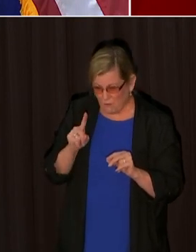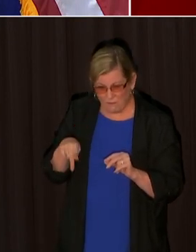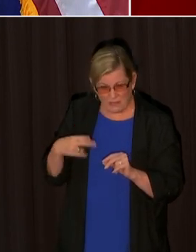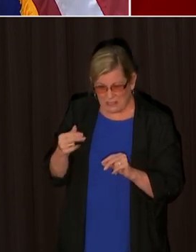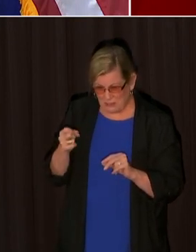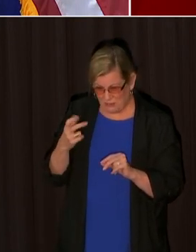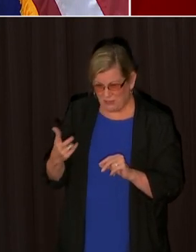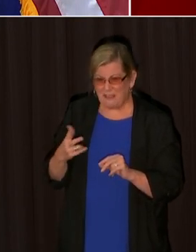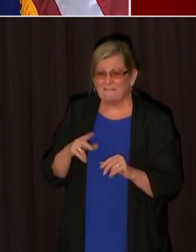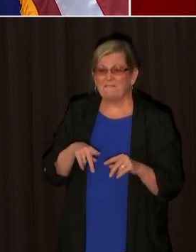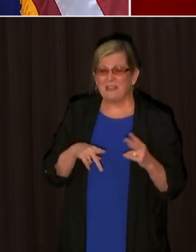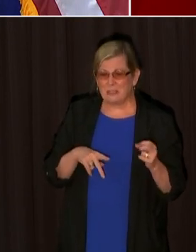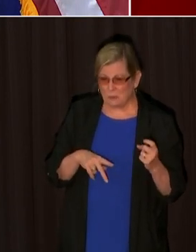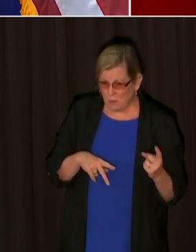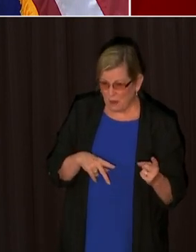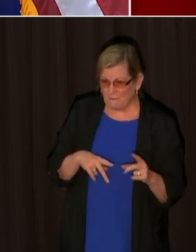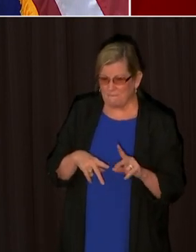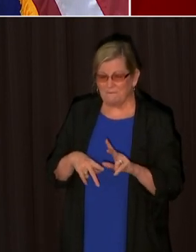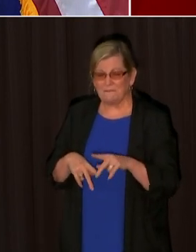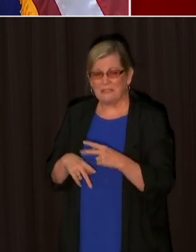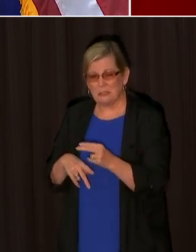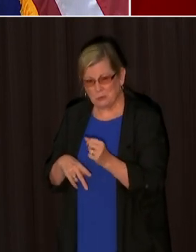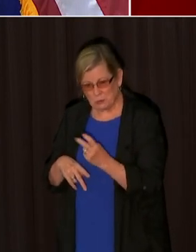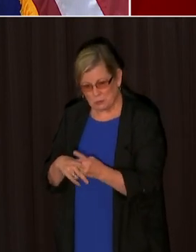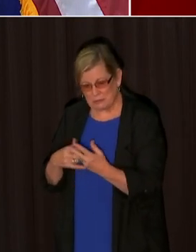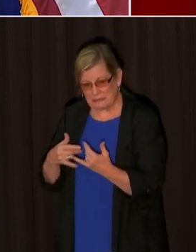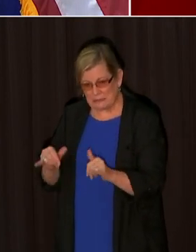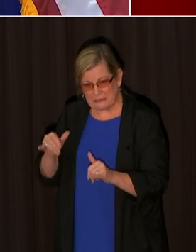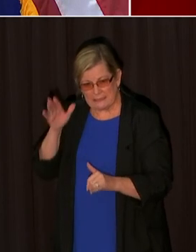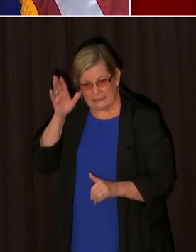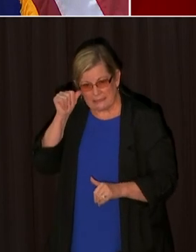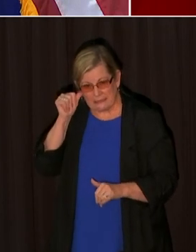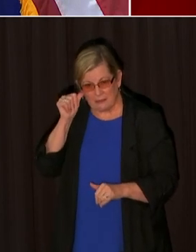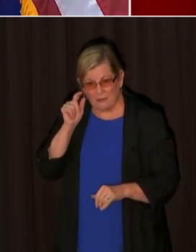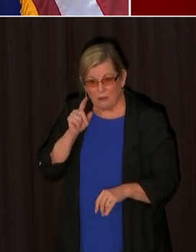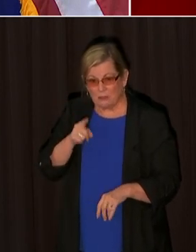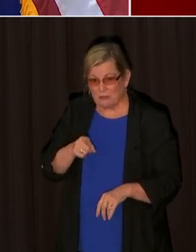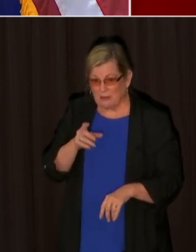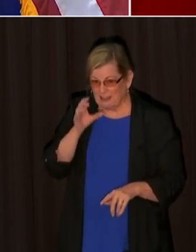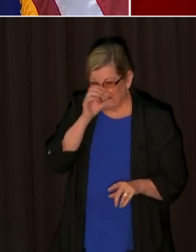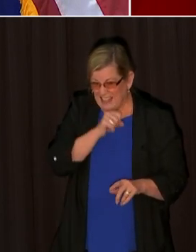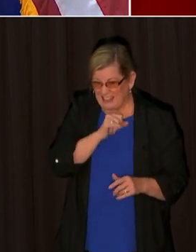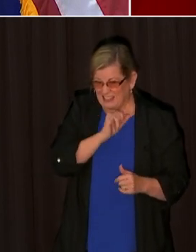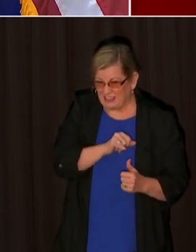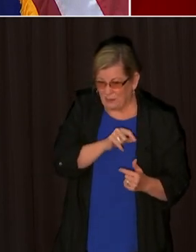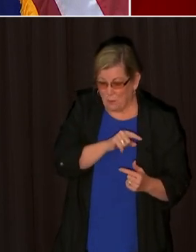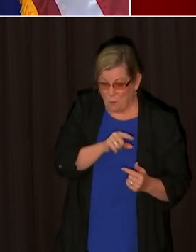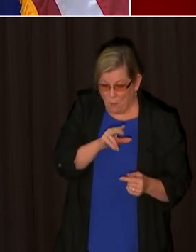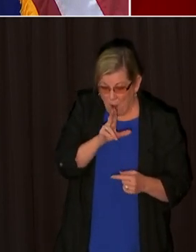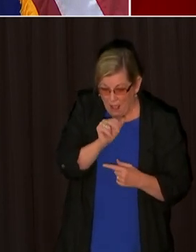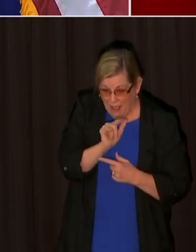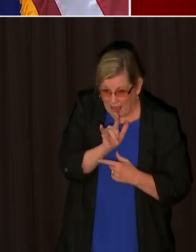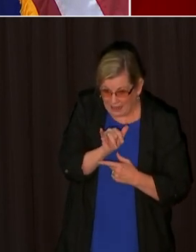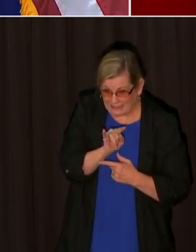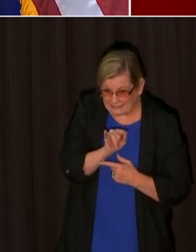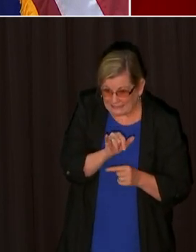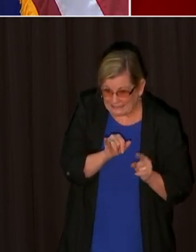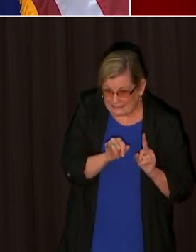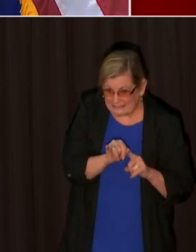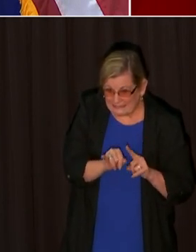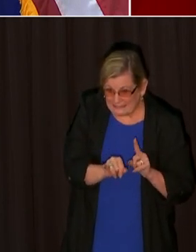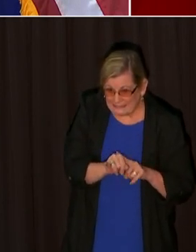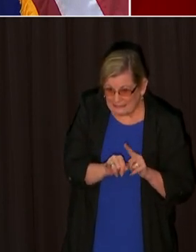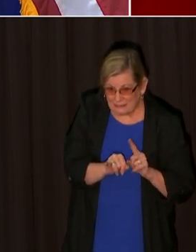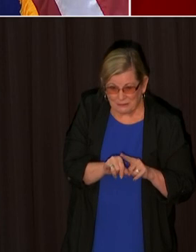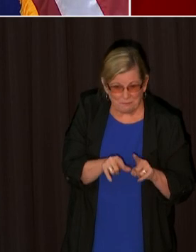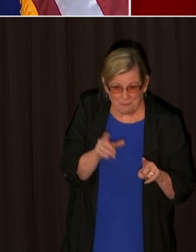look at that. But you're missing the whole point of the quality of what the pandemic looks like in the district. You're